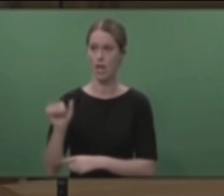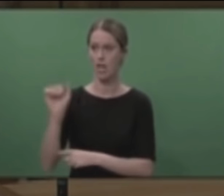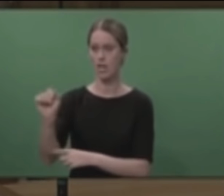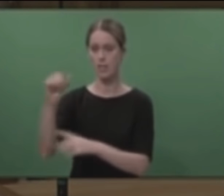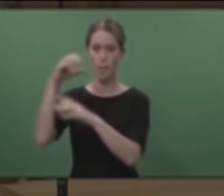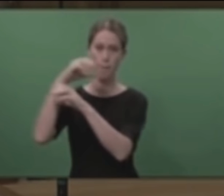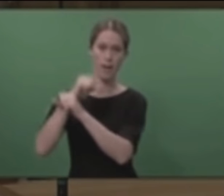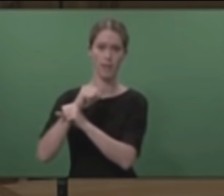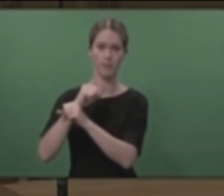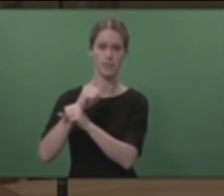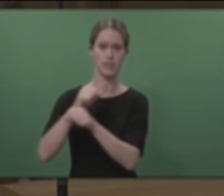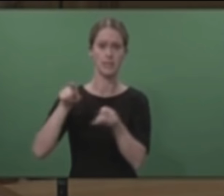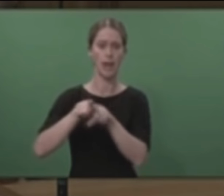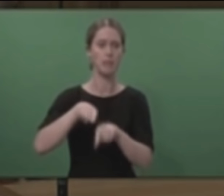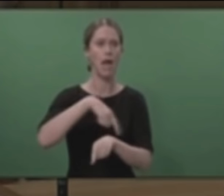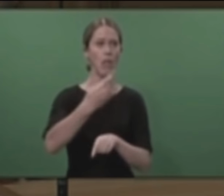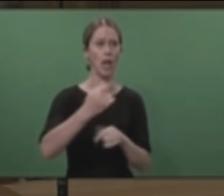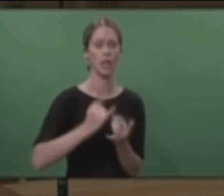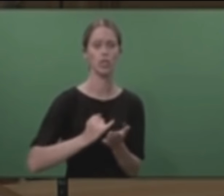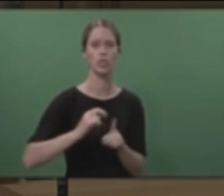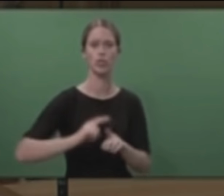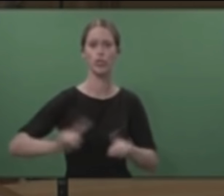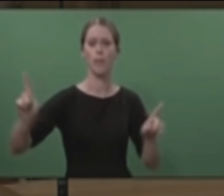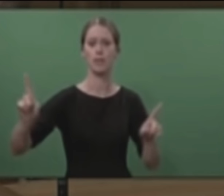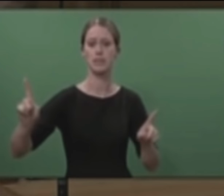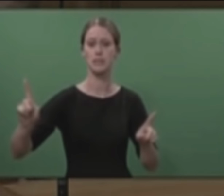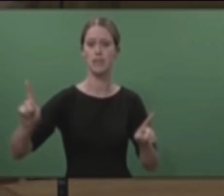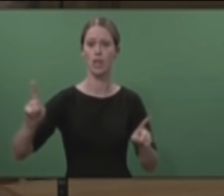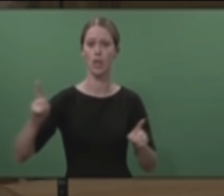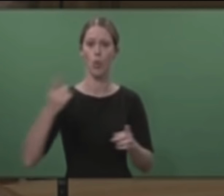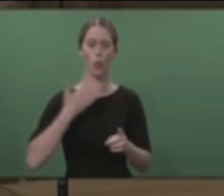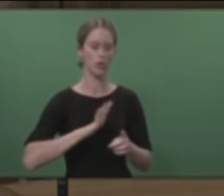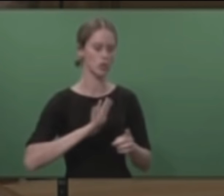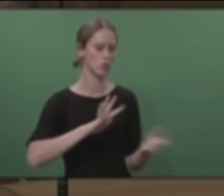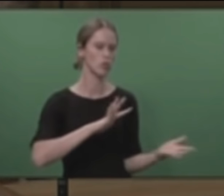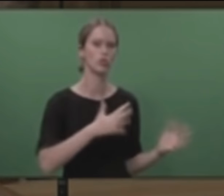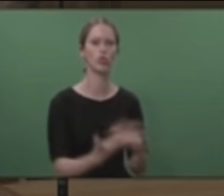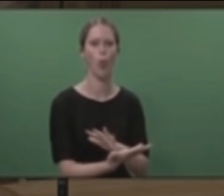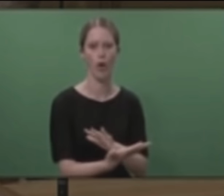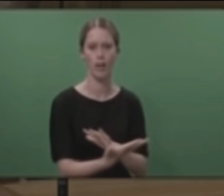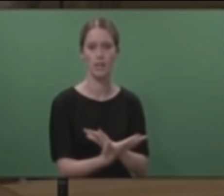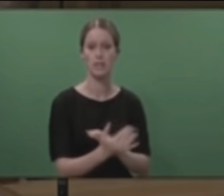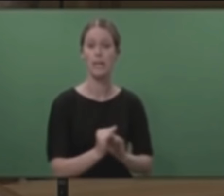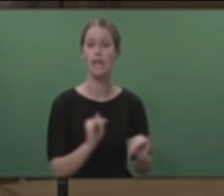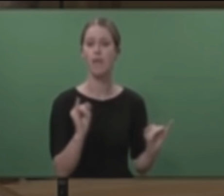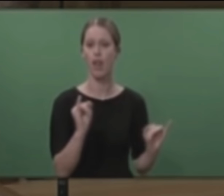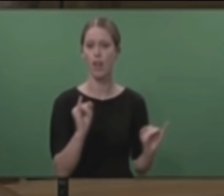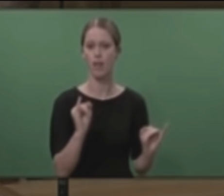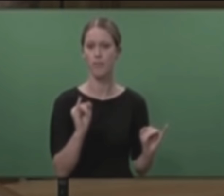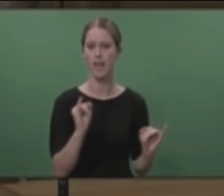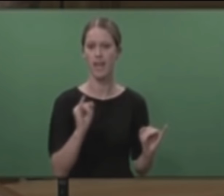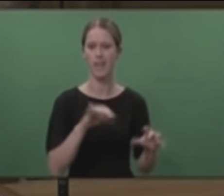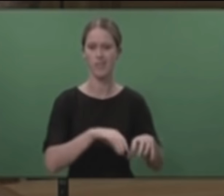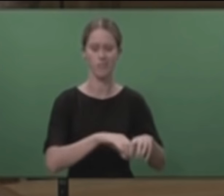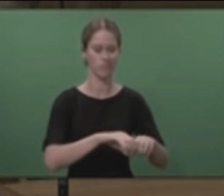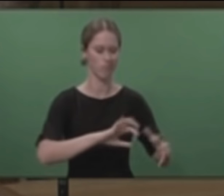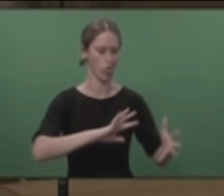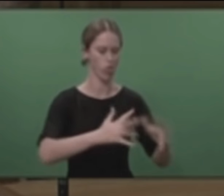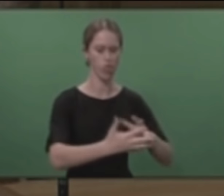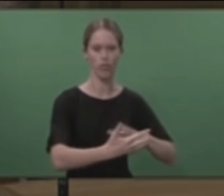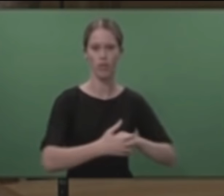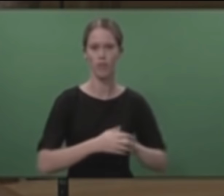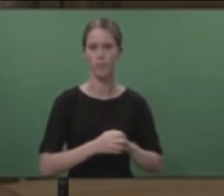like extremists anywhere and everywhere, seeks only to destroy. It's evil and it's destructive.